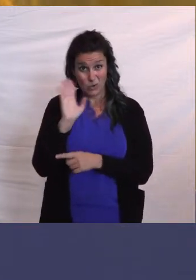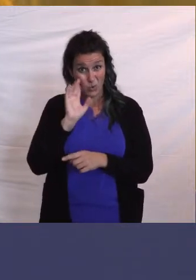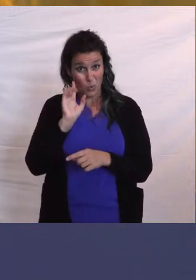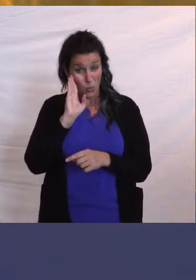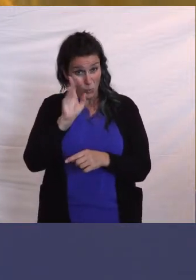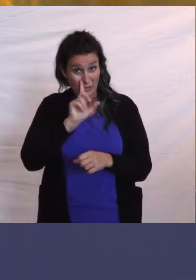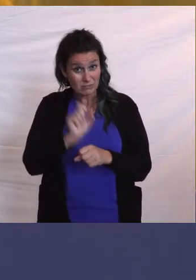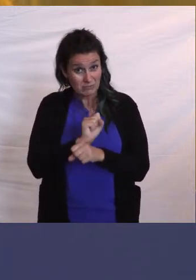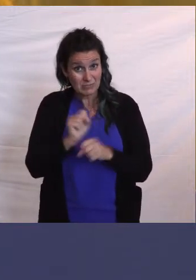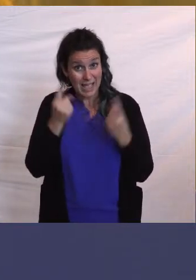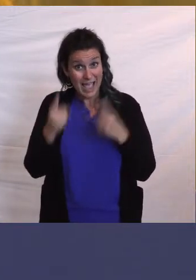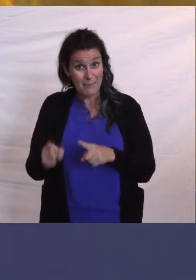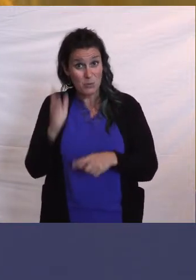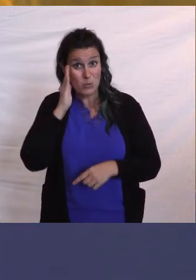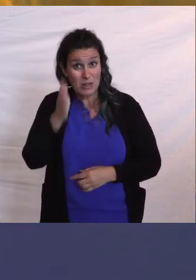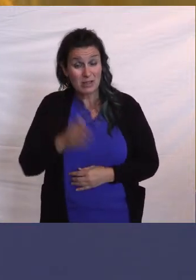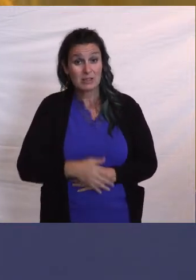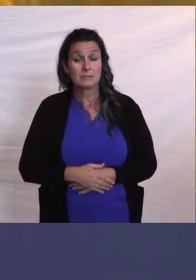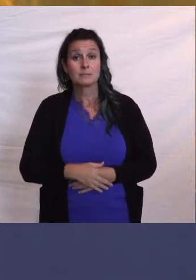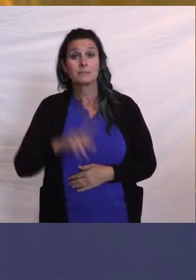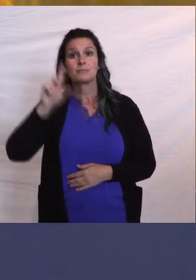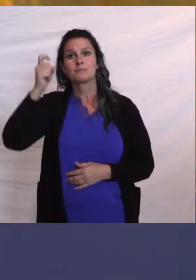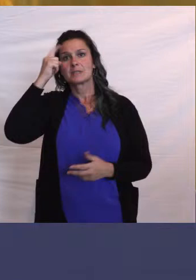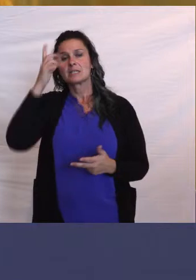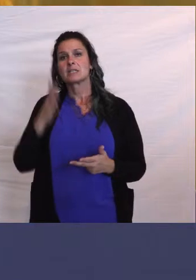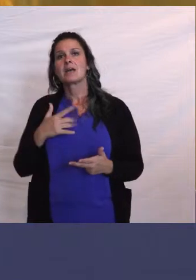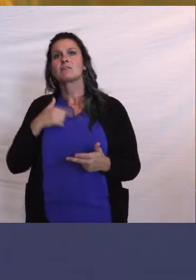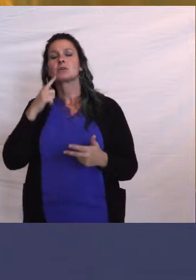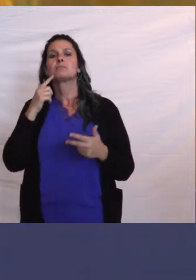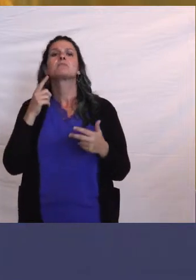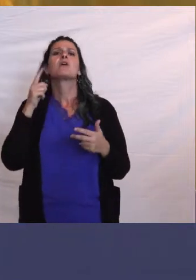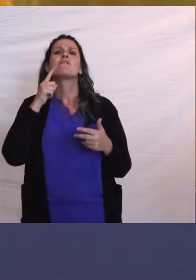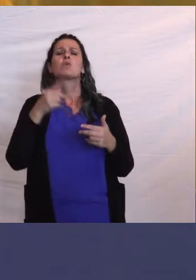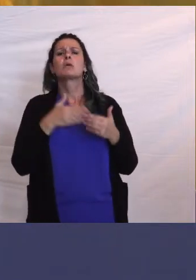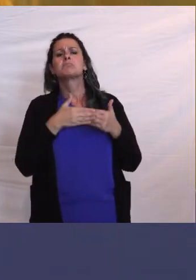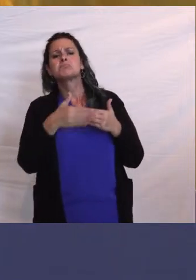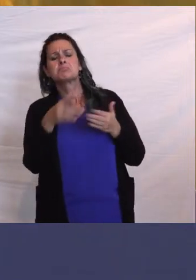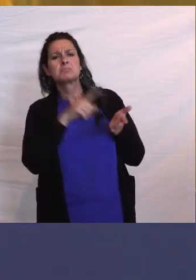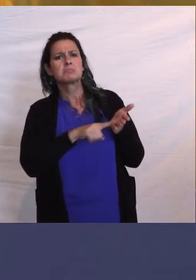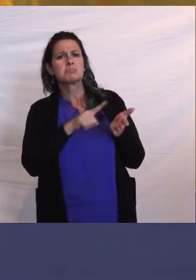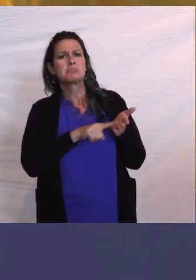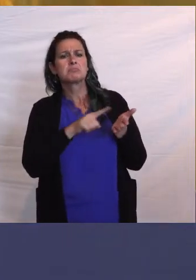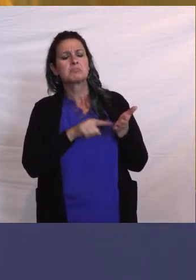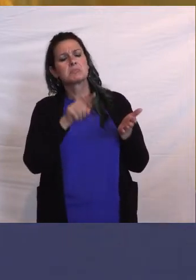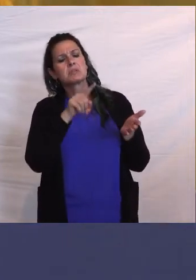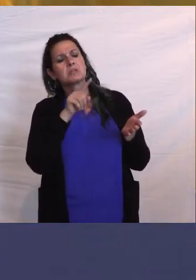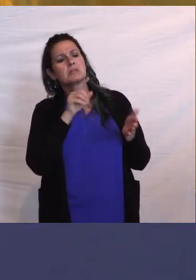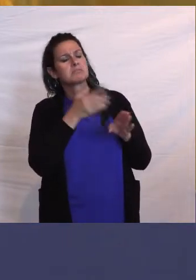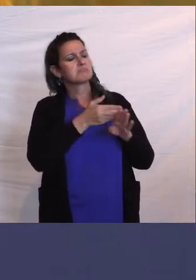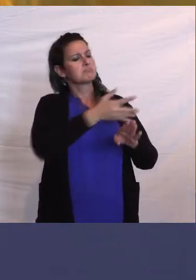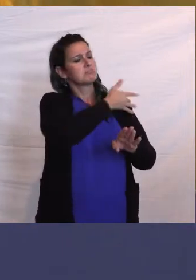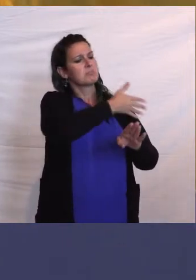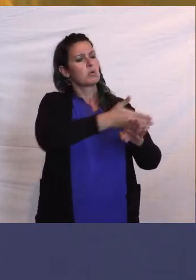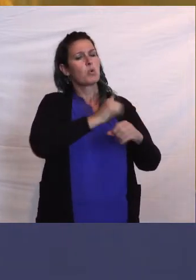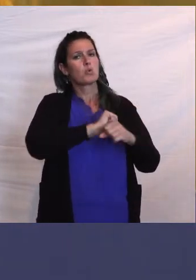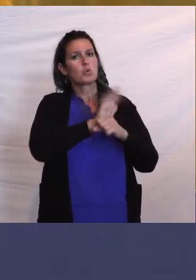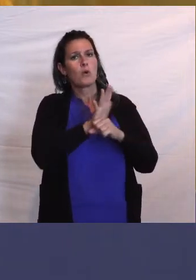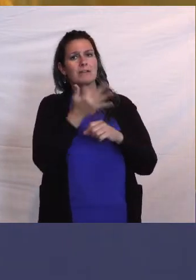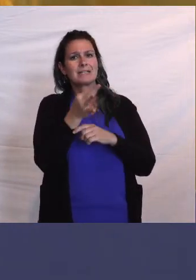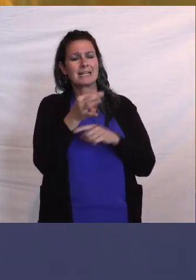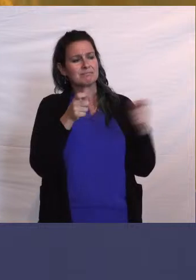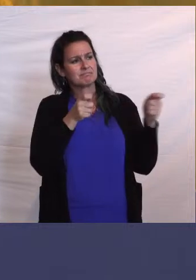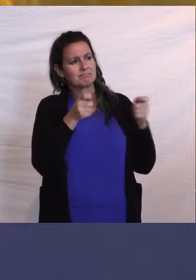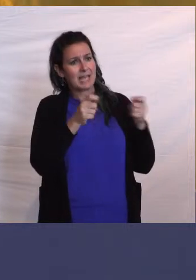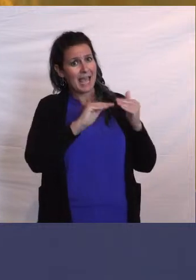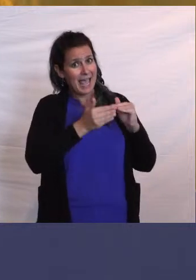happen? Governor, on the questions on a postmortem, in your words, of looking into the origins of COVID-19,